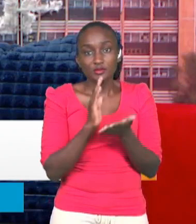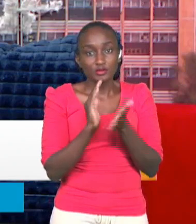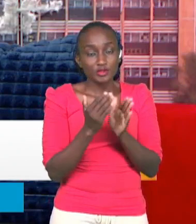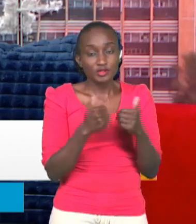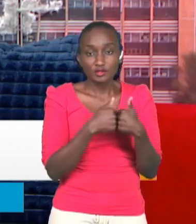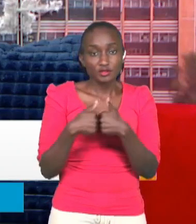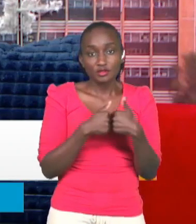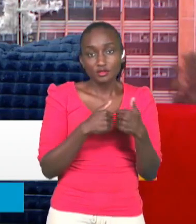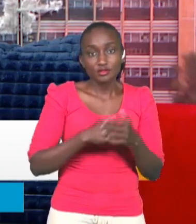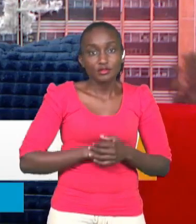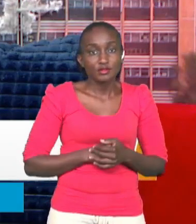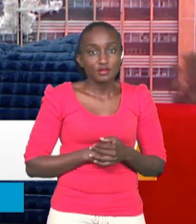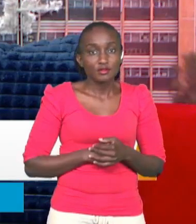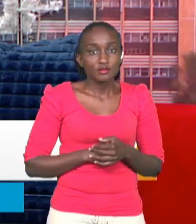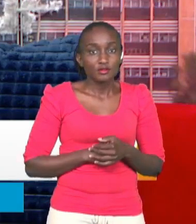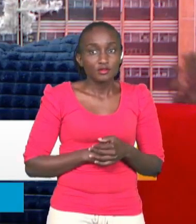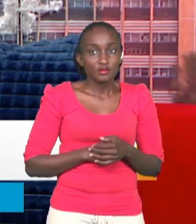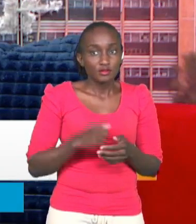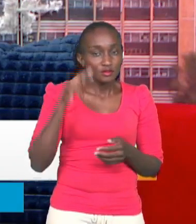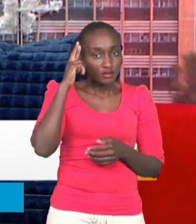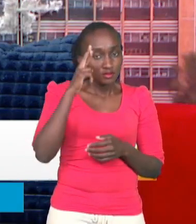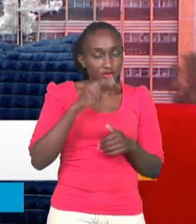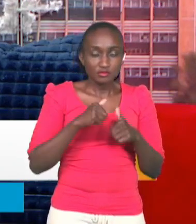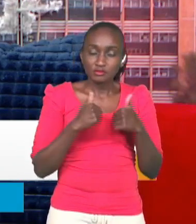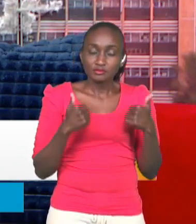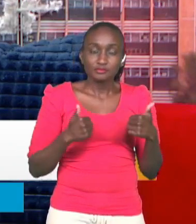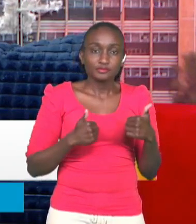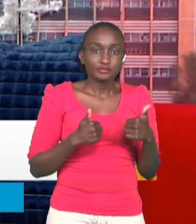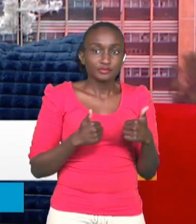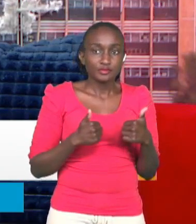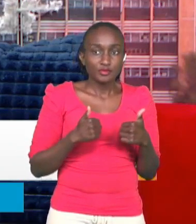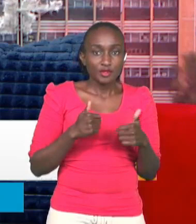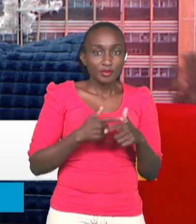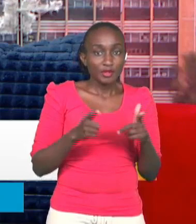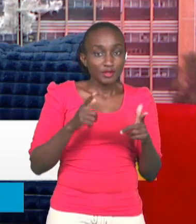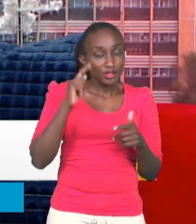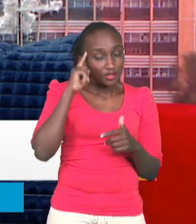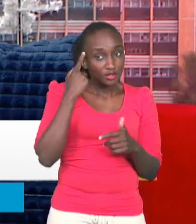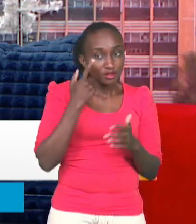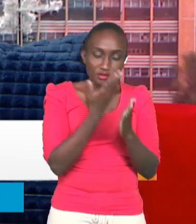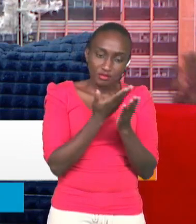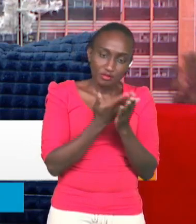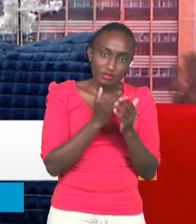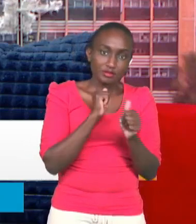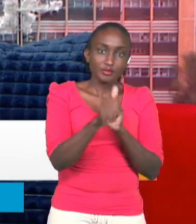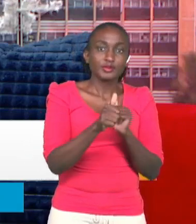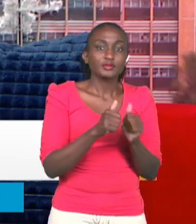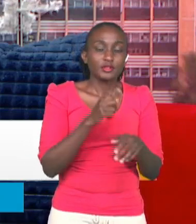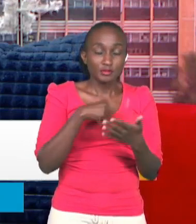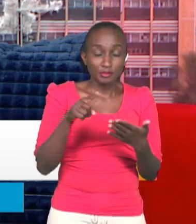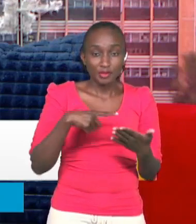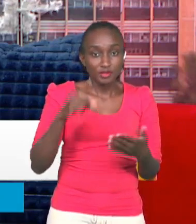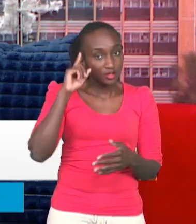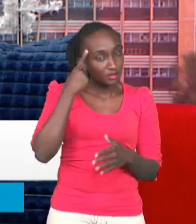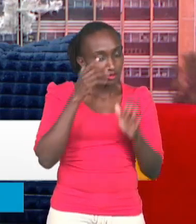challenges for reasons well known to us. Okay. But I think they're okay. And the proposal should just pass to a certain extent. Okay. I think